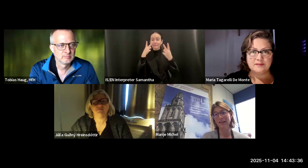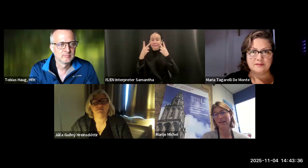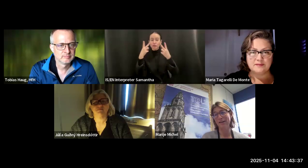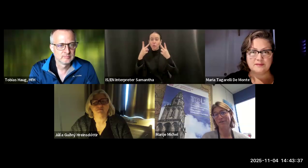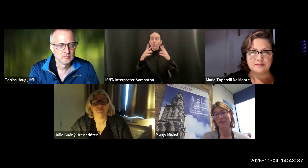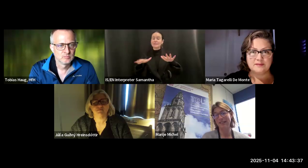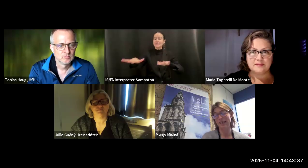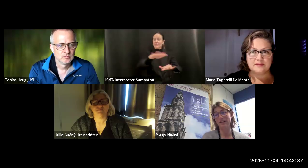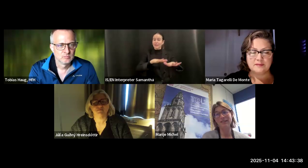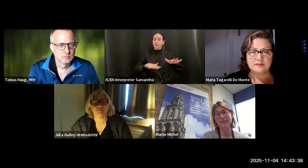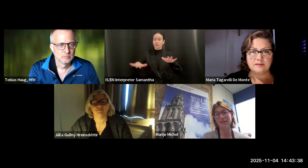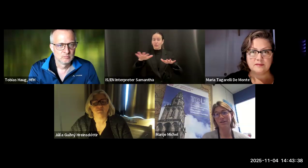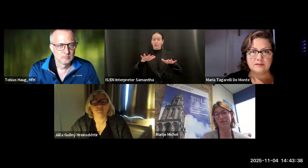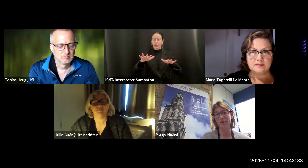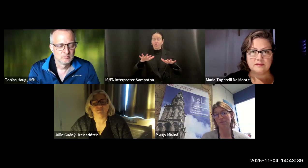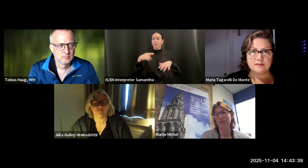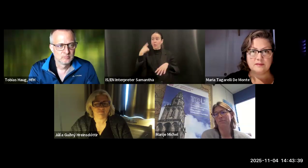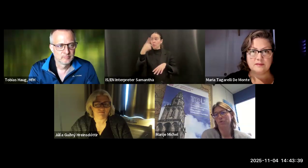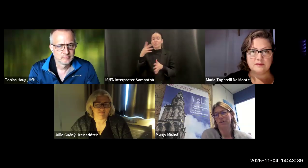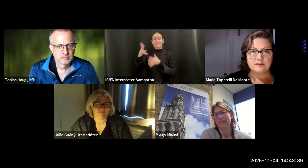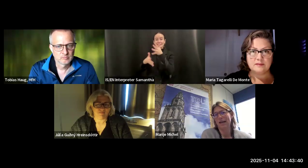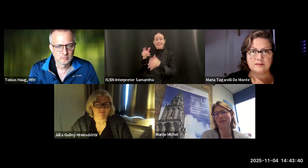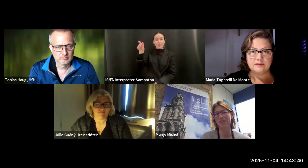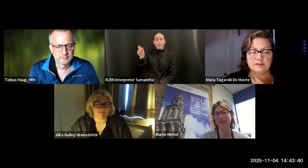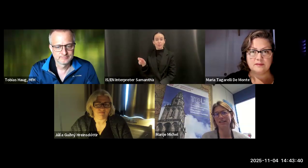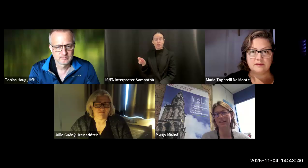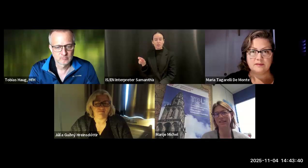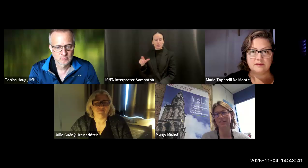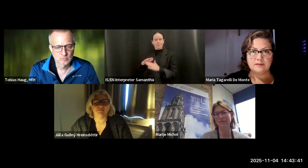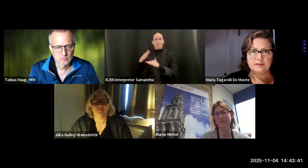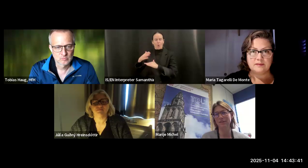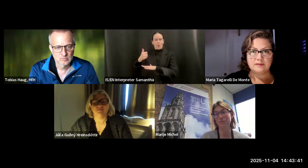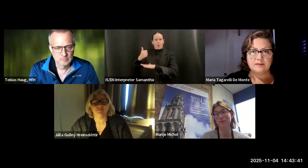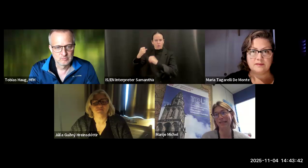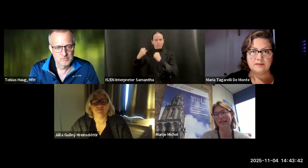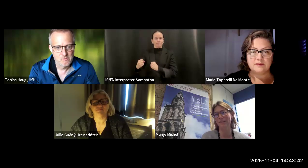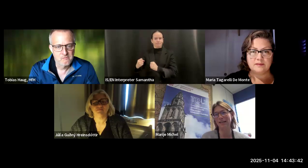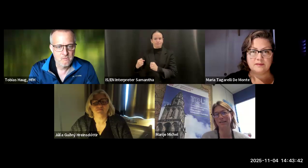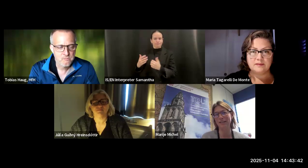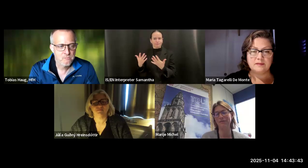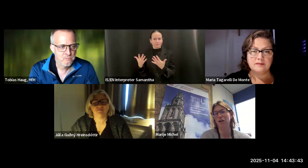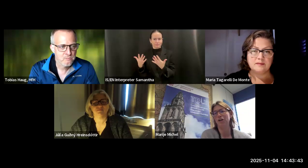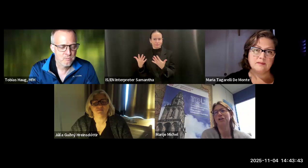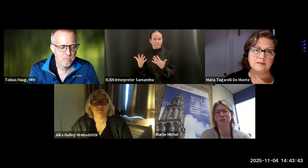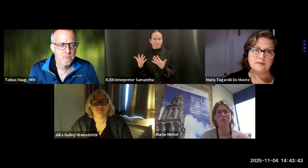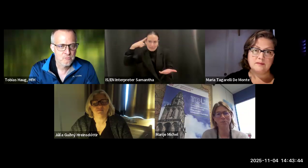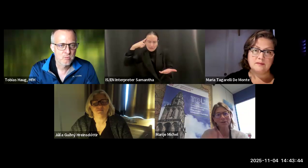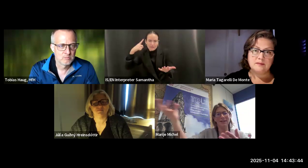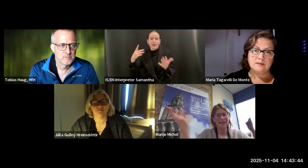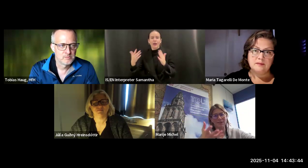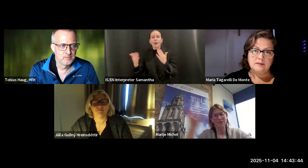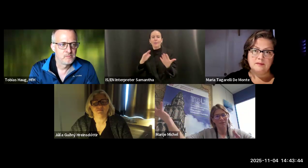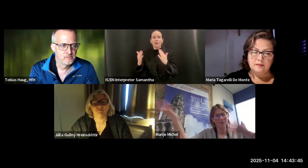sketchpad for signers is usually much more established than it is you would think, than their phonological